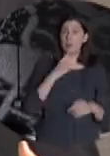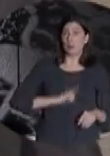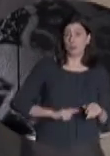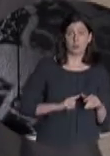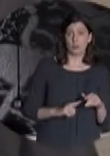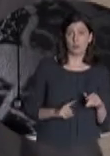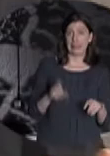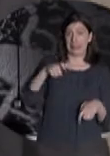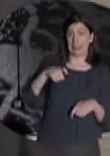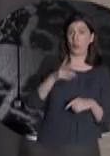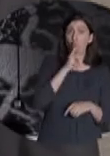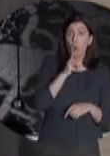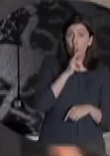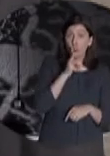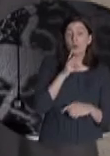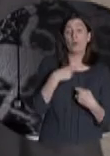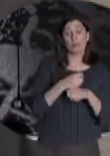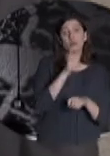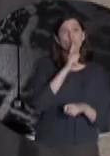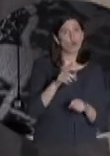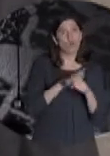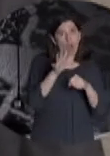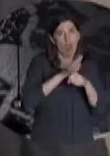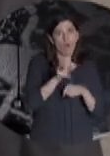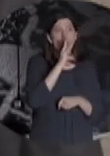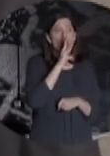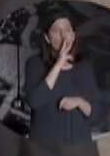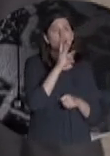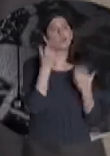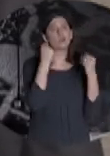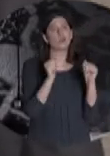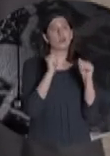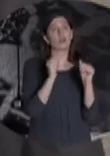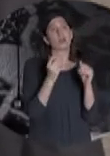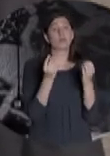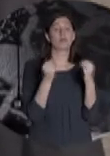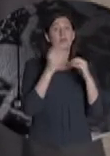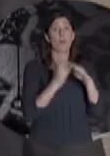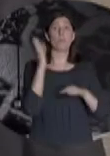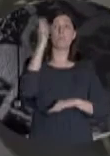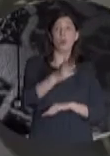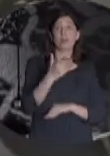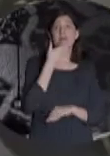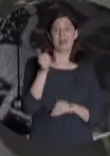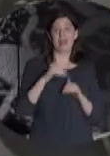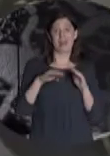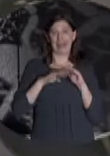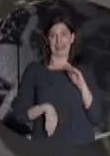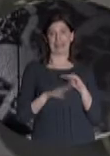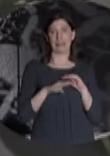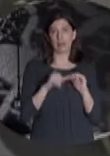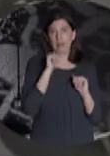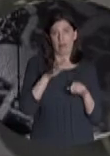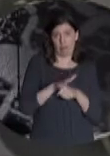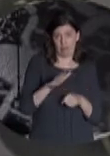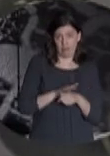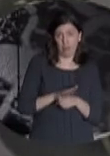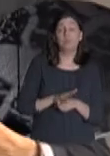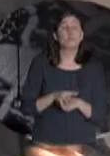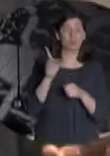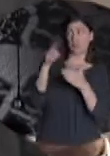feels like, and make sure that you're giving yourself plenty of water, and err on the side of drinking too much as opposed to too little. And check up on the elderly. Absolutely.